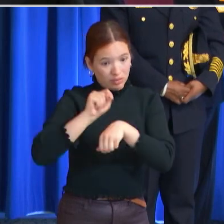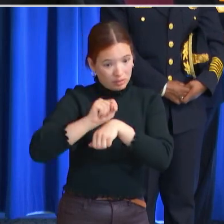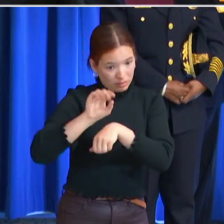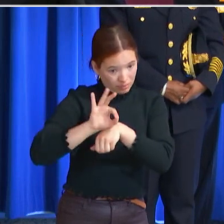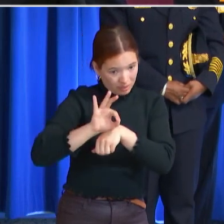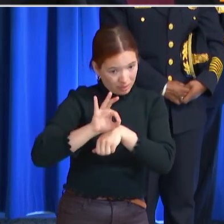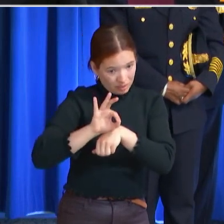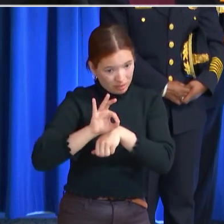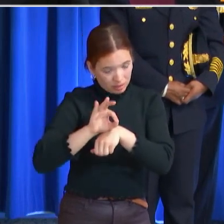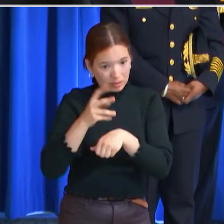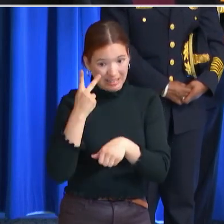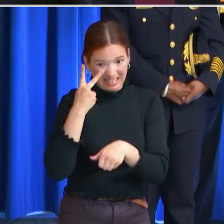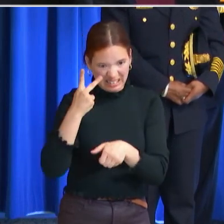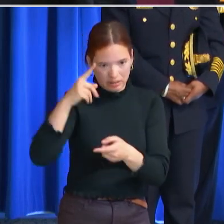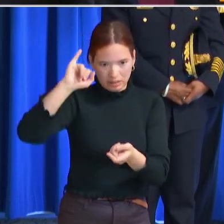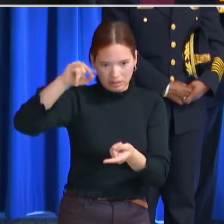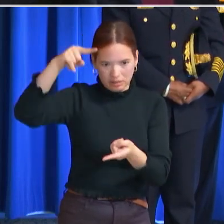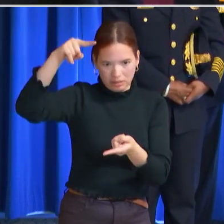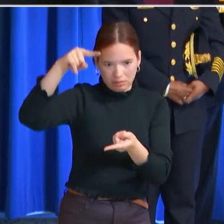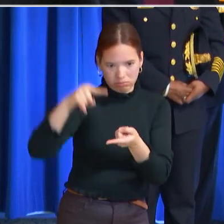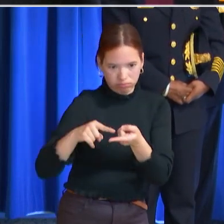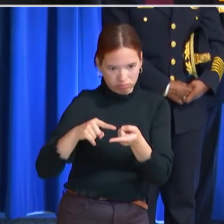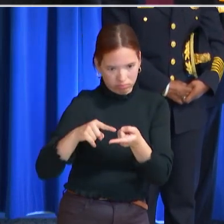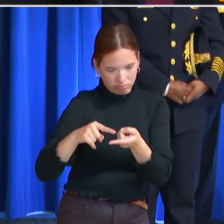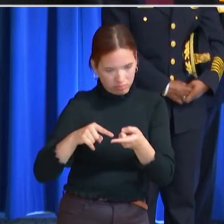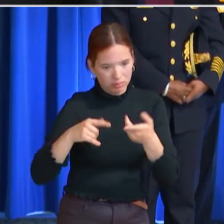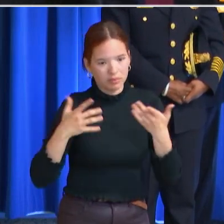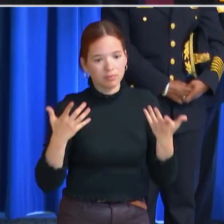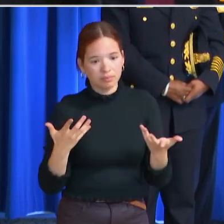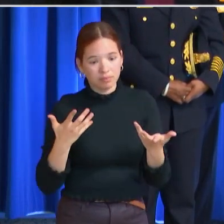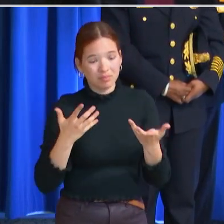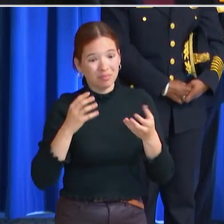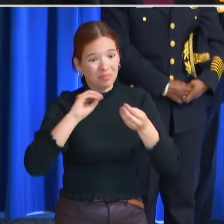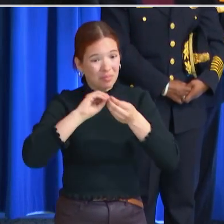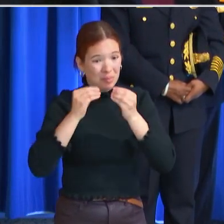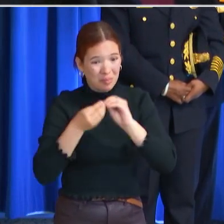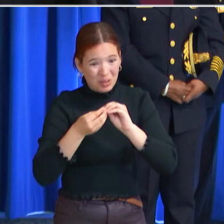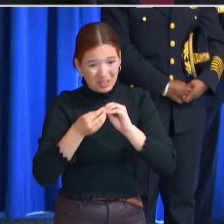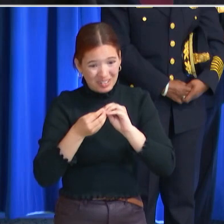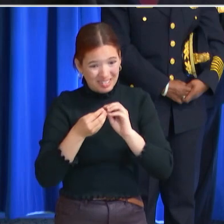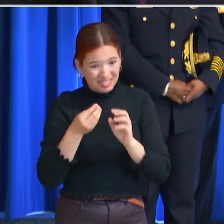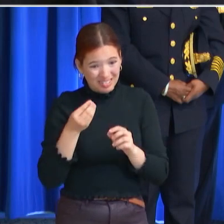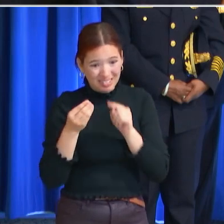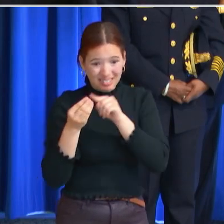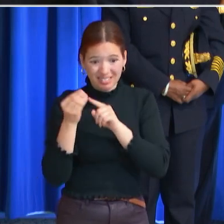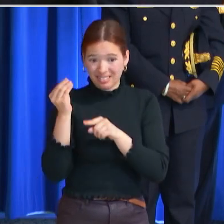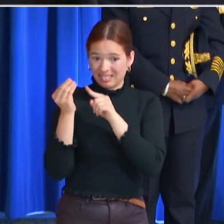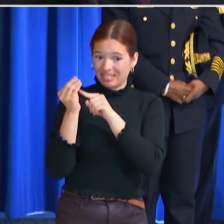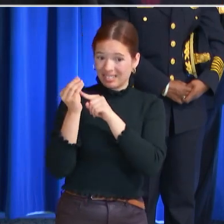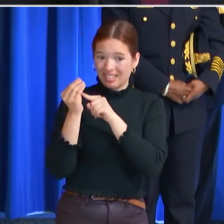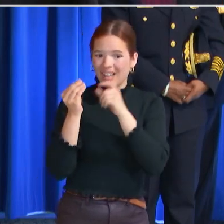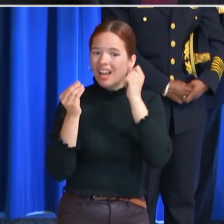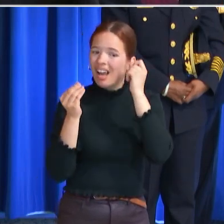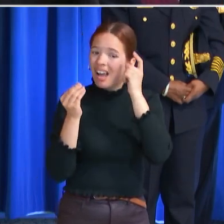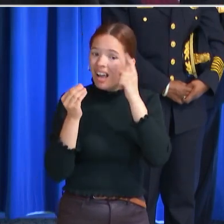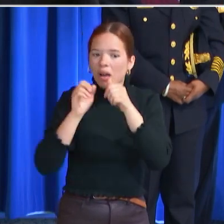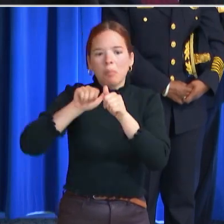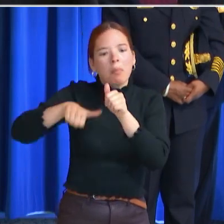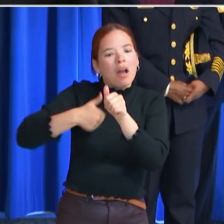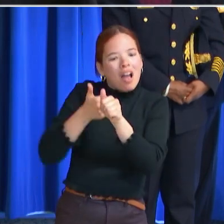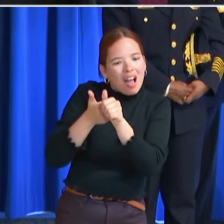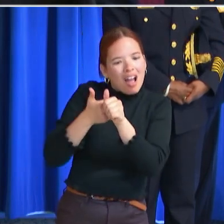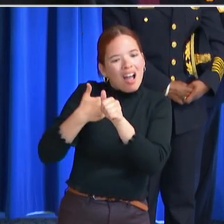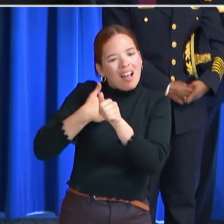the board. So while, again, numbers are just numbers, it's people behind those numbers. So now we got to focus on making sure that